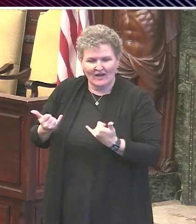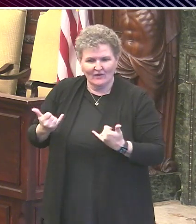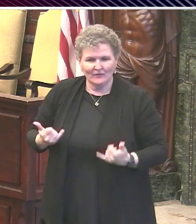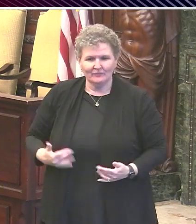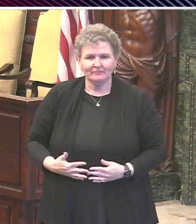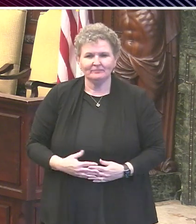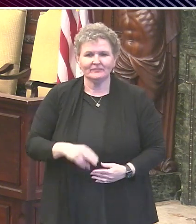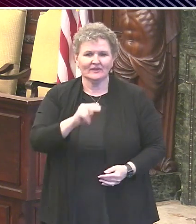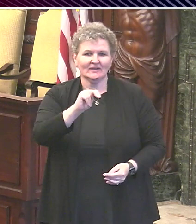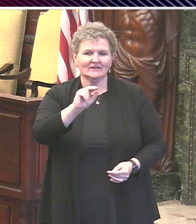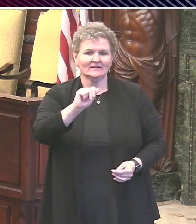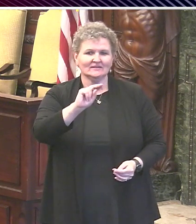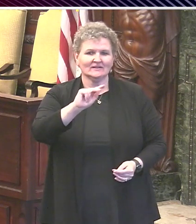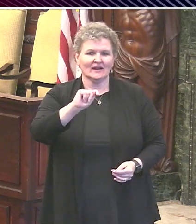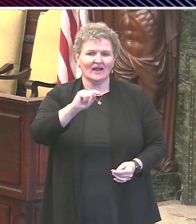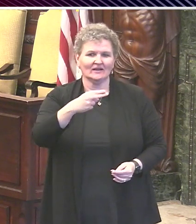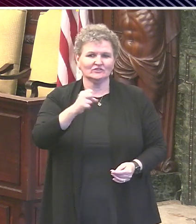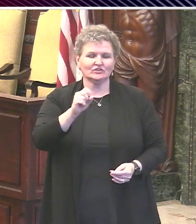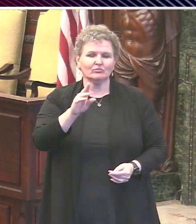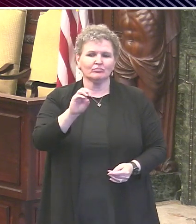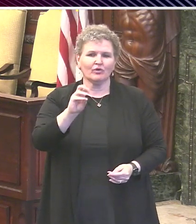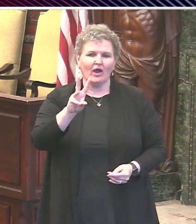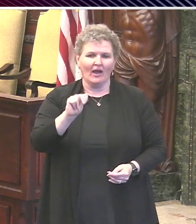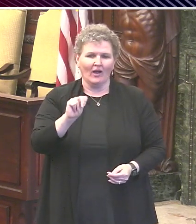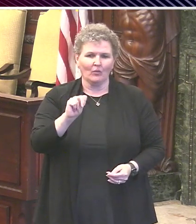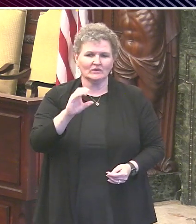Natasha Brown of CBS 3.